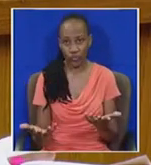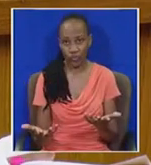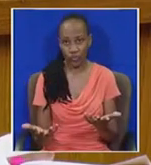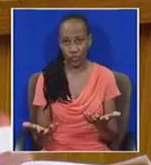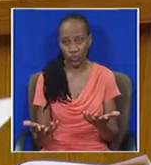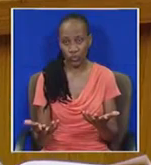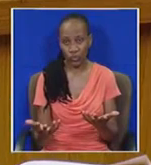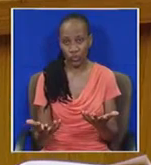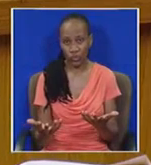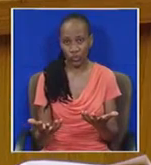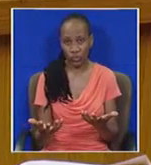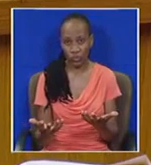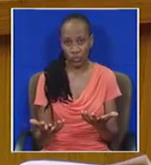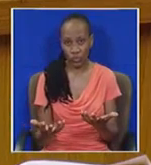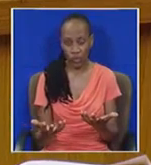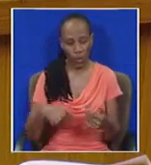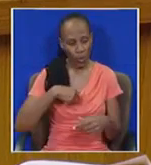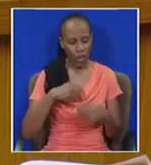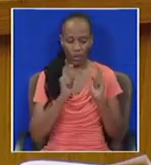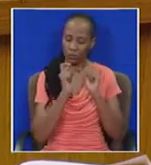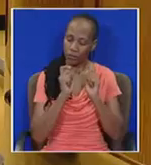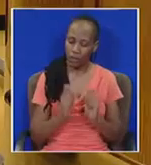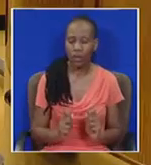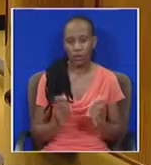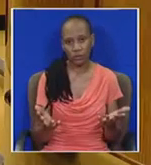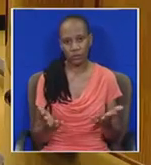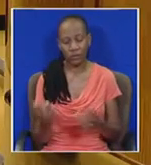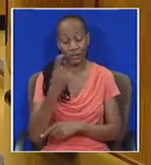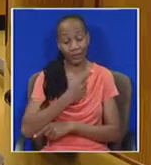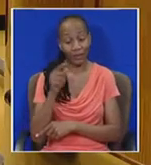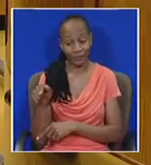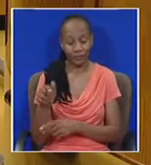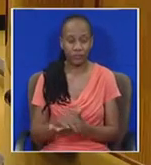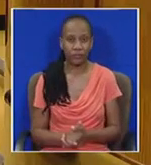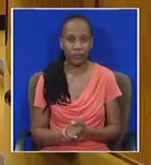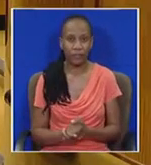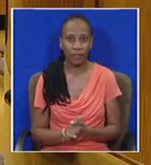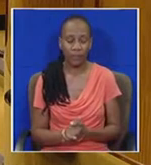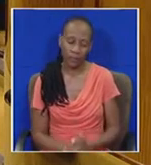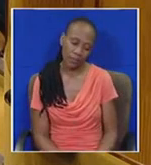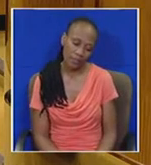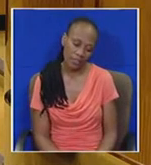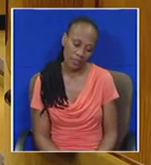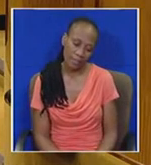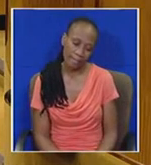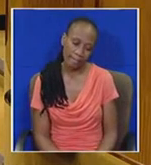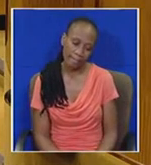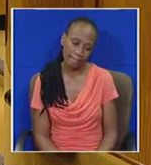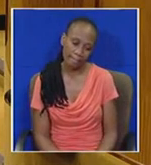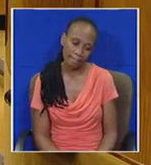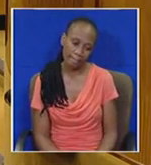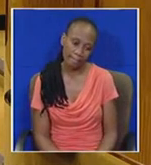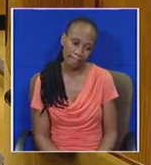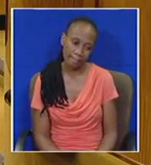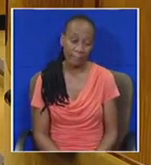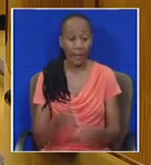overwhelming fatigue. We have learned with regret that